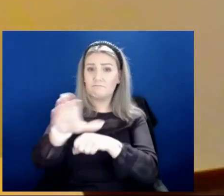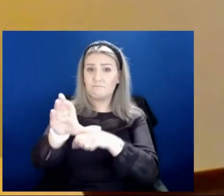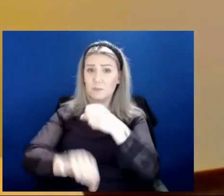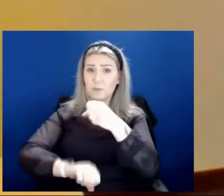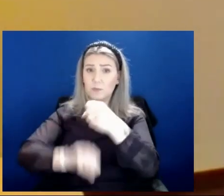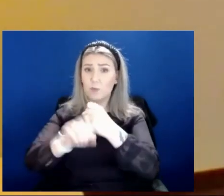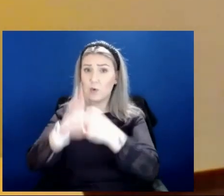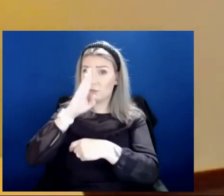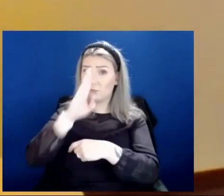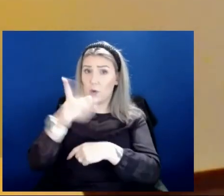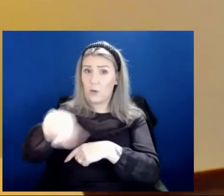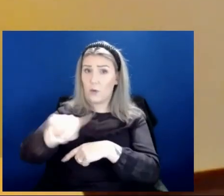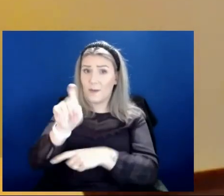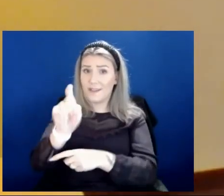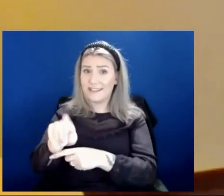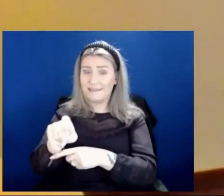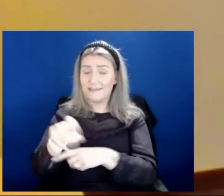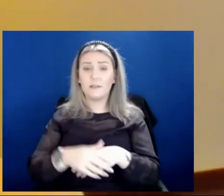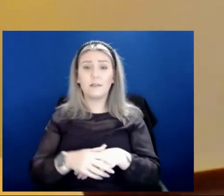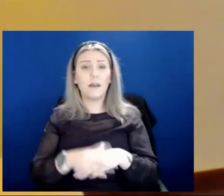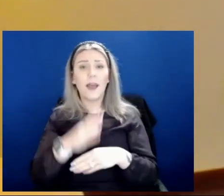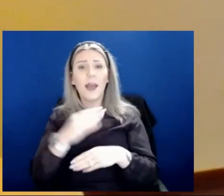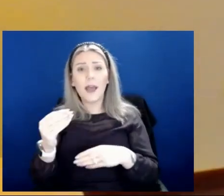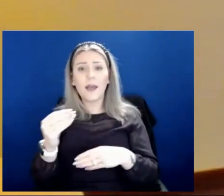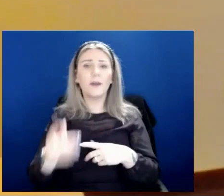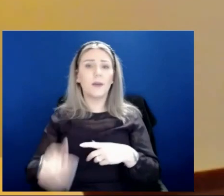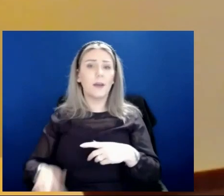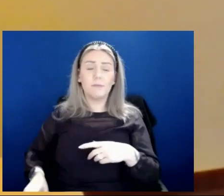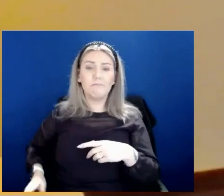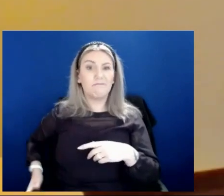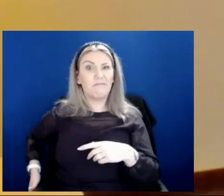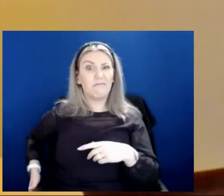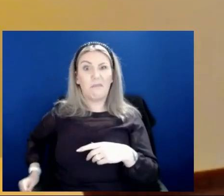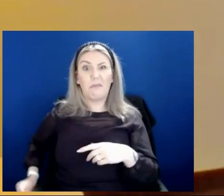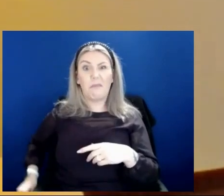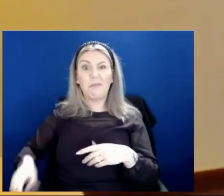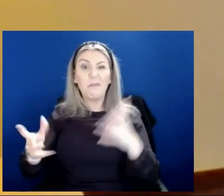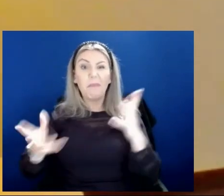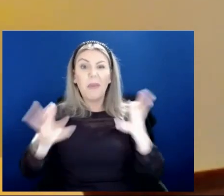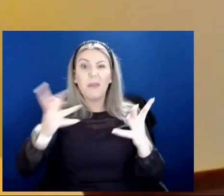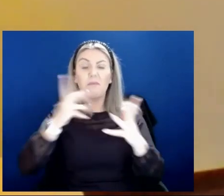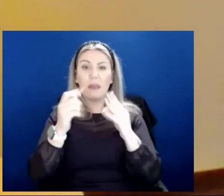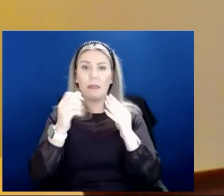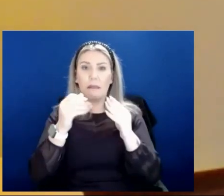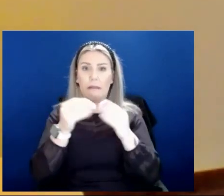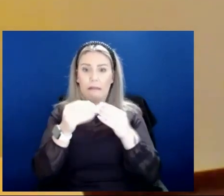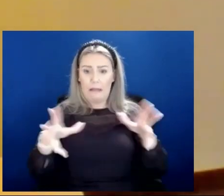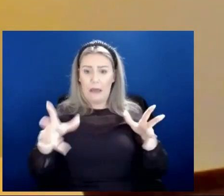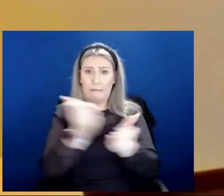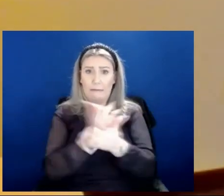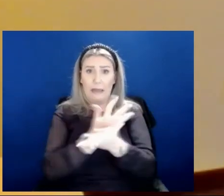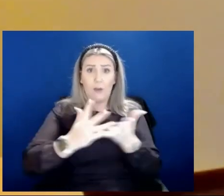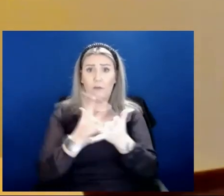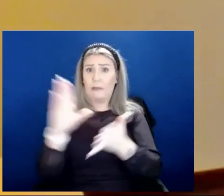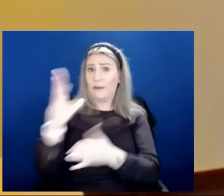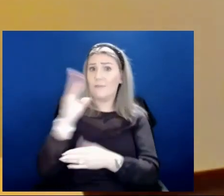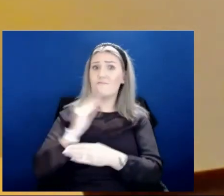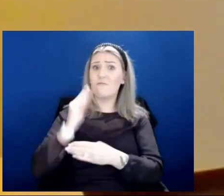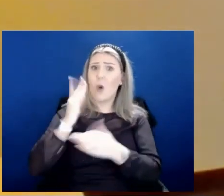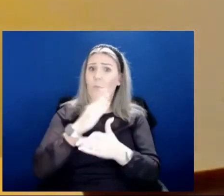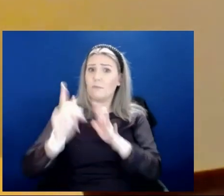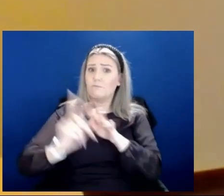directly to those who need it the most and who have lost everything or left everything behind. A great way, for example,